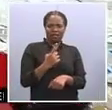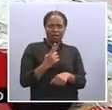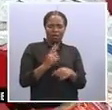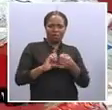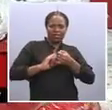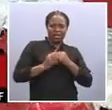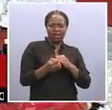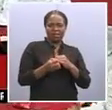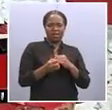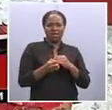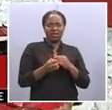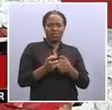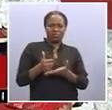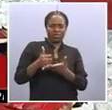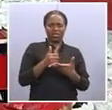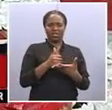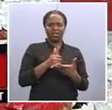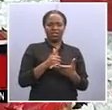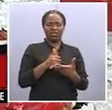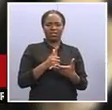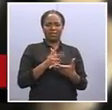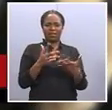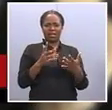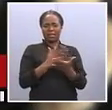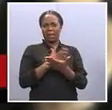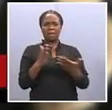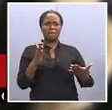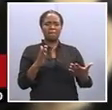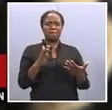gate by casualties was barricaded, and there was guys with